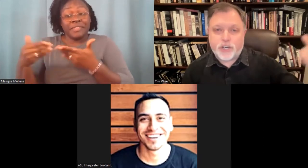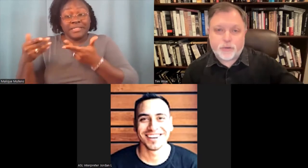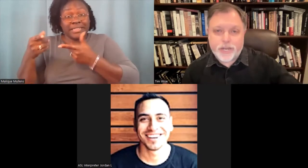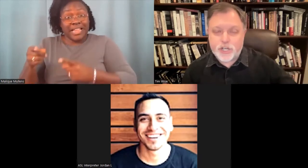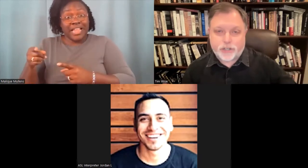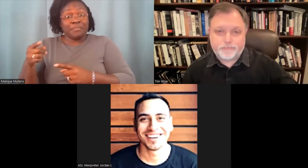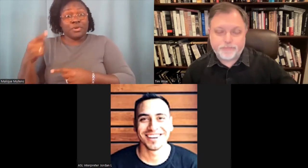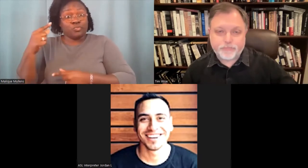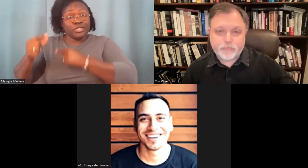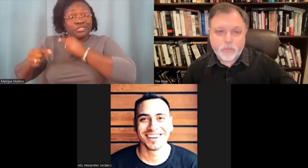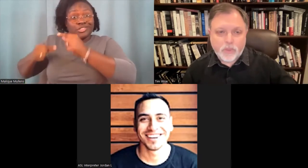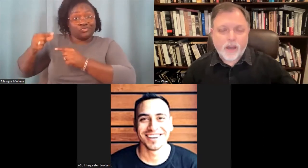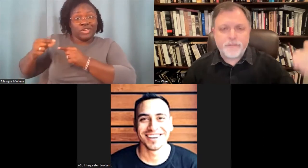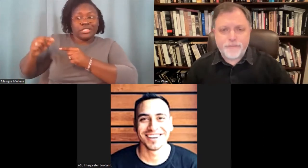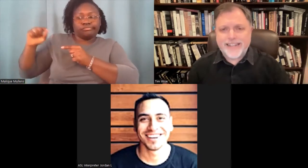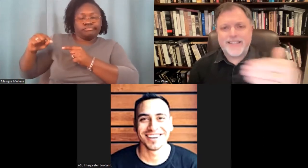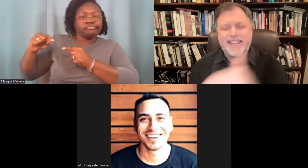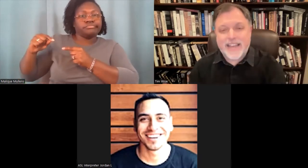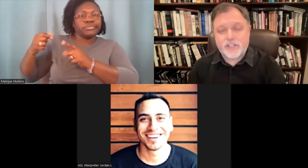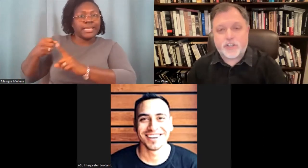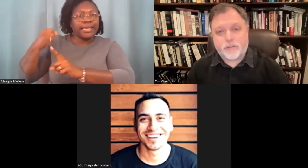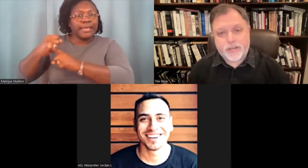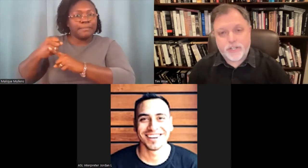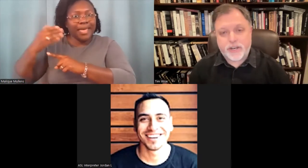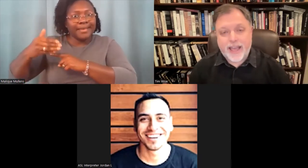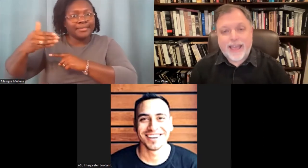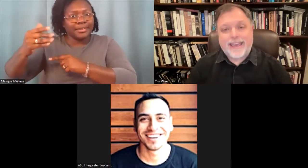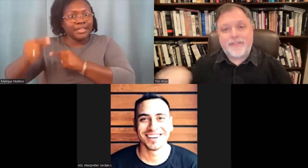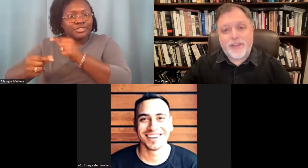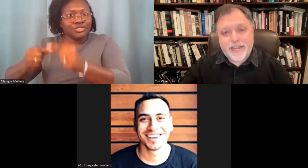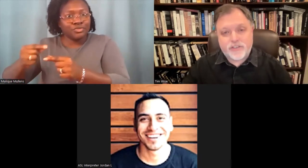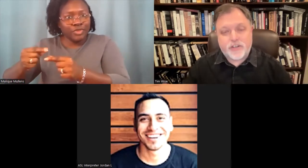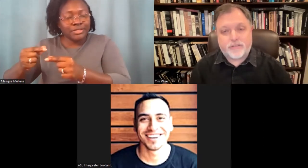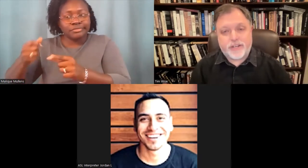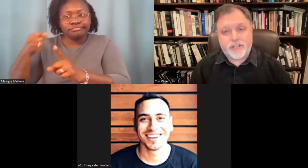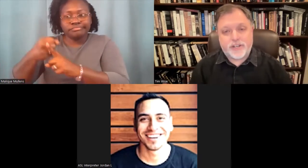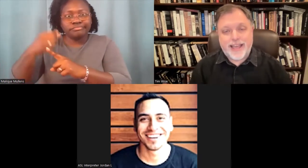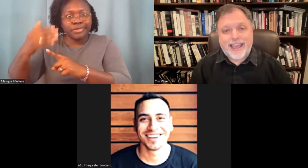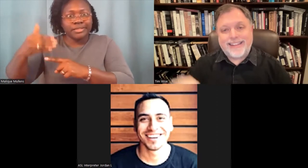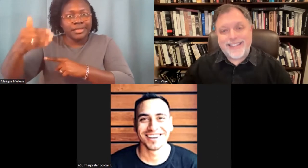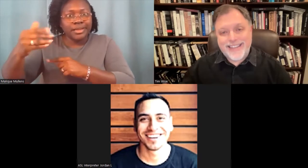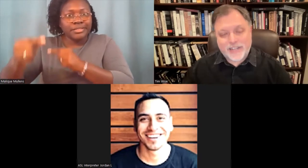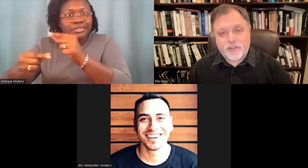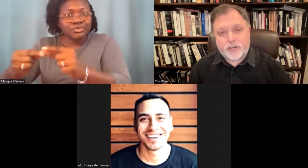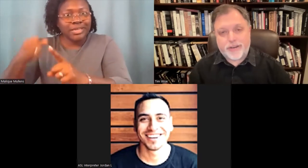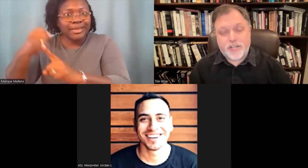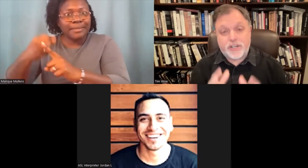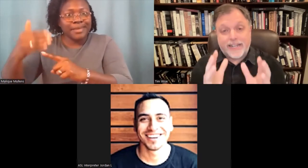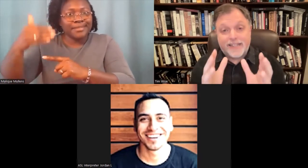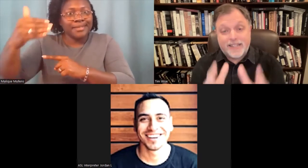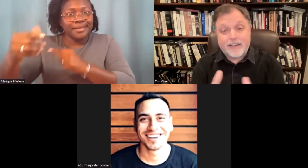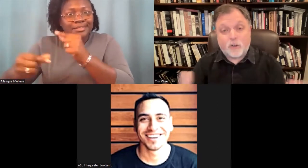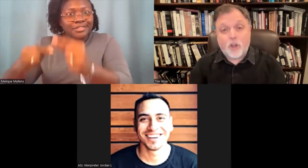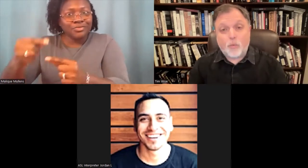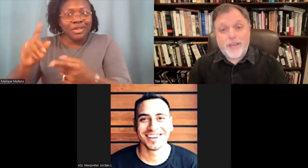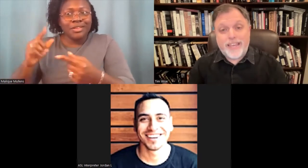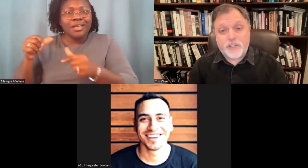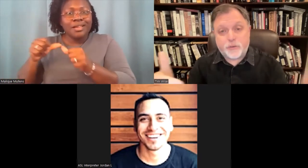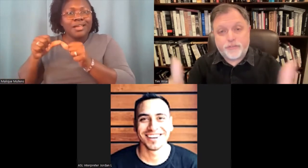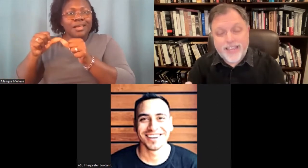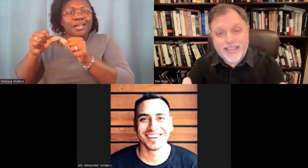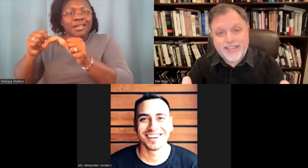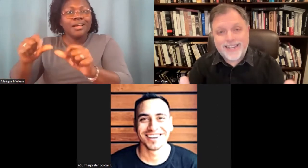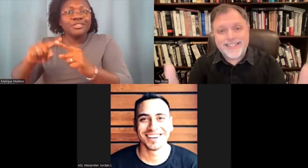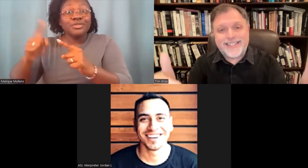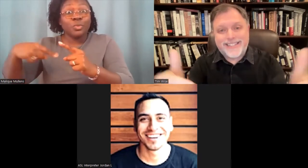one generation affect the next generation and the next generation and the next generation until we